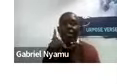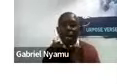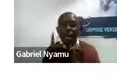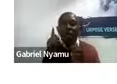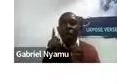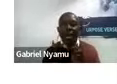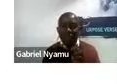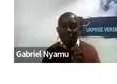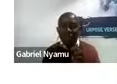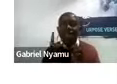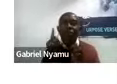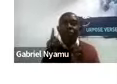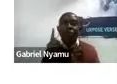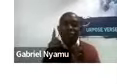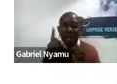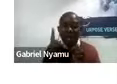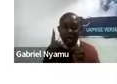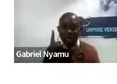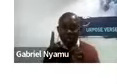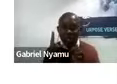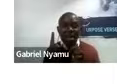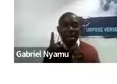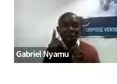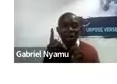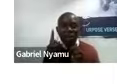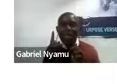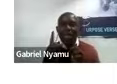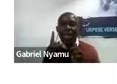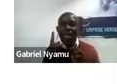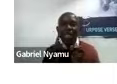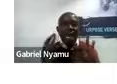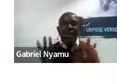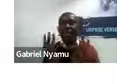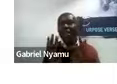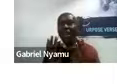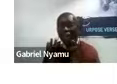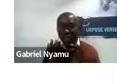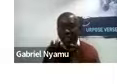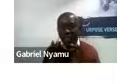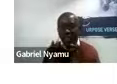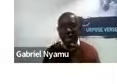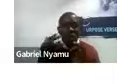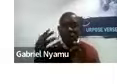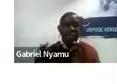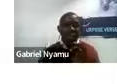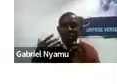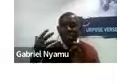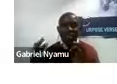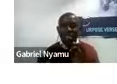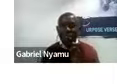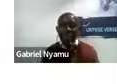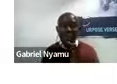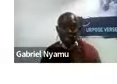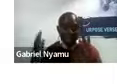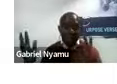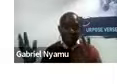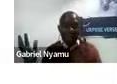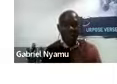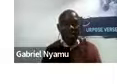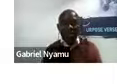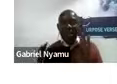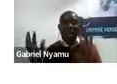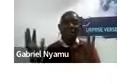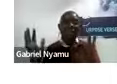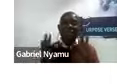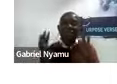The journey of life is who you are becoming. And the moment you discover that, everything else changes. I do this in my coaching sessions, which takes a bit of